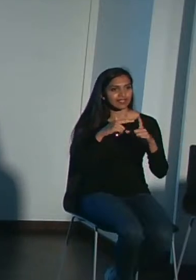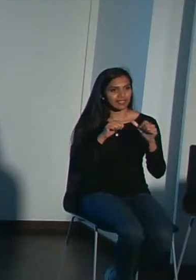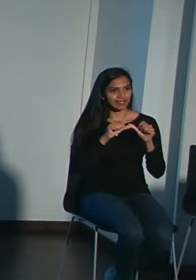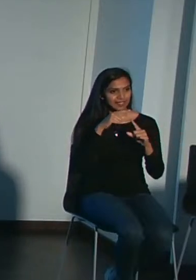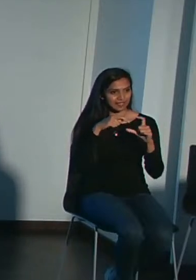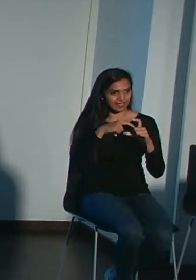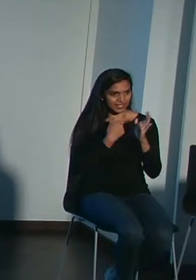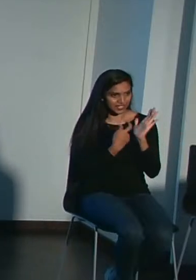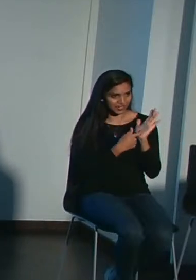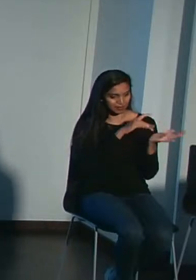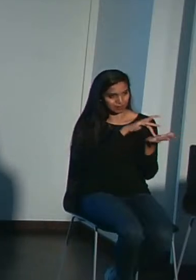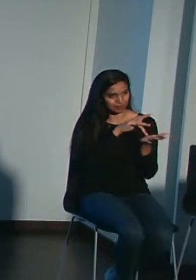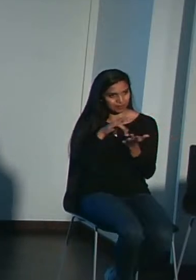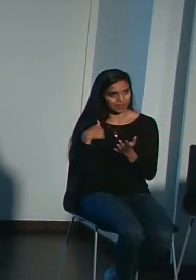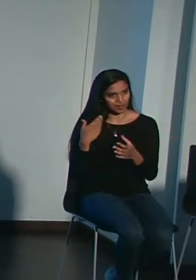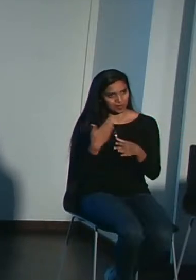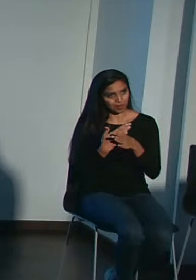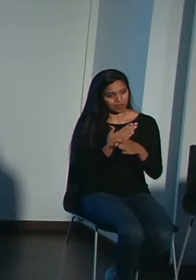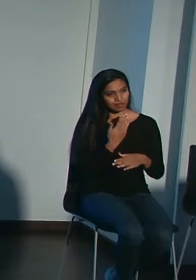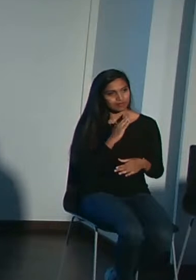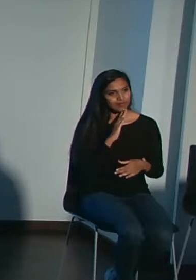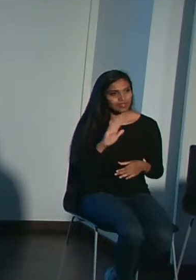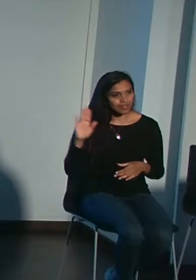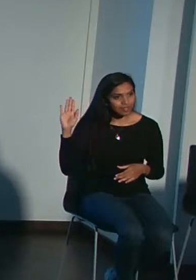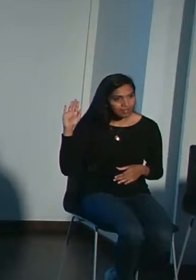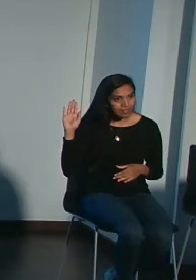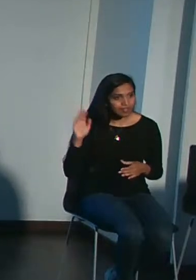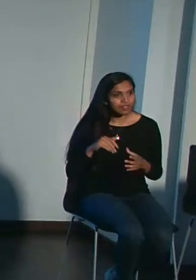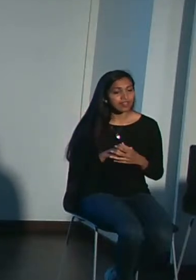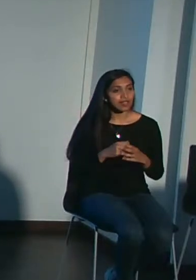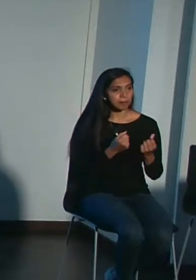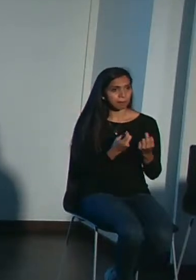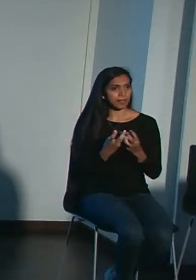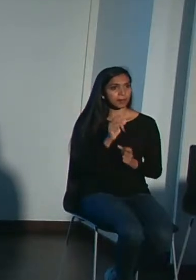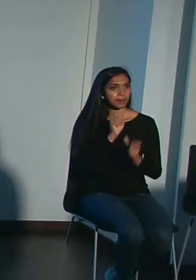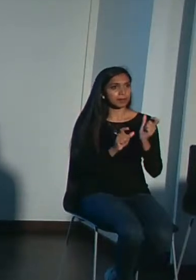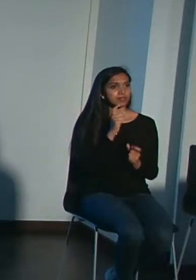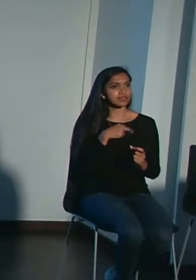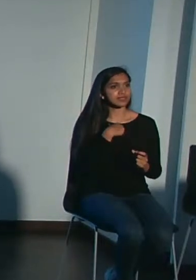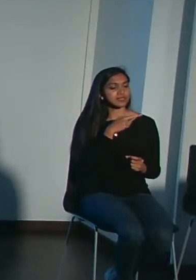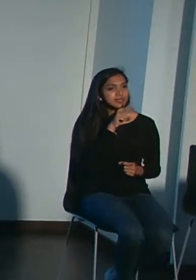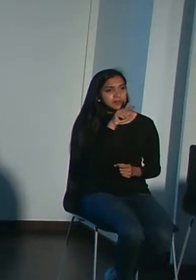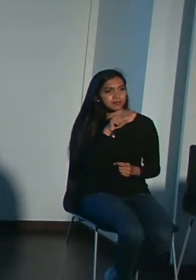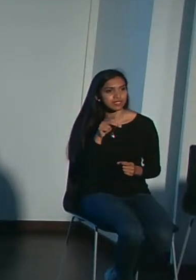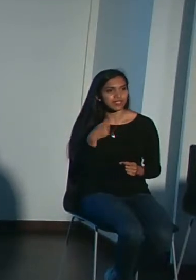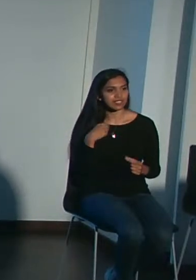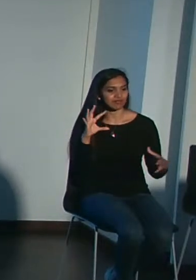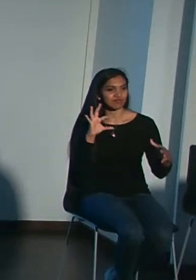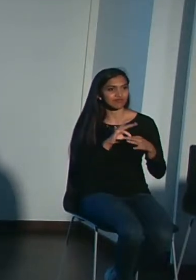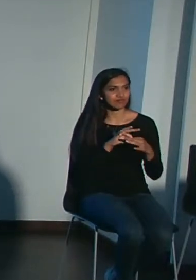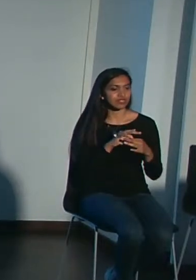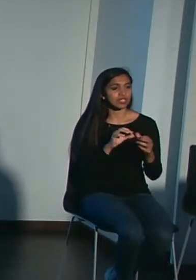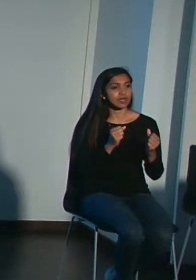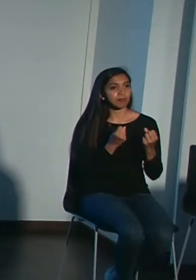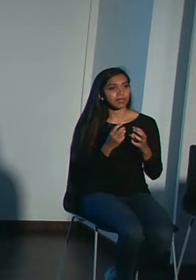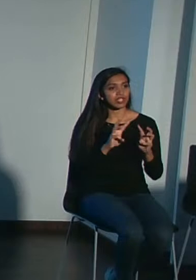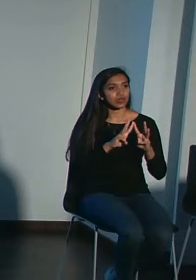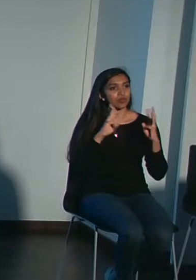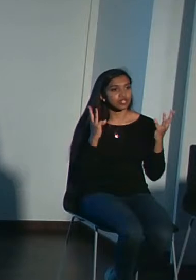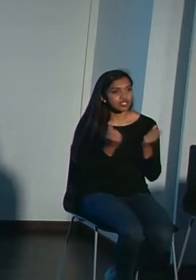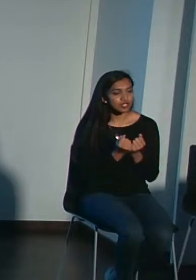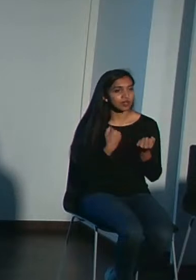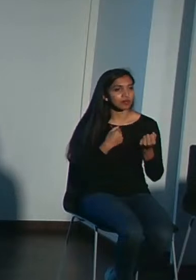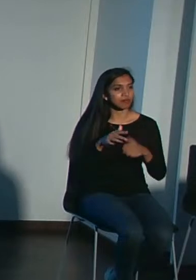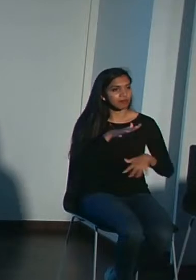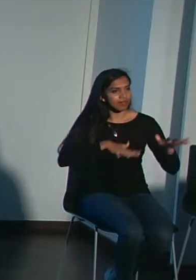um, my work together with the rest of people absolutely doing workshops together.